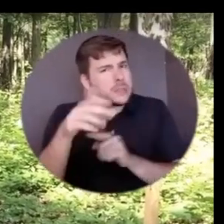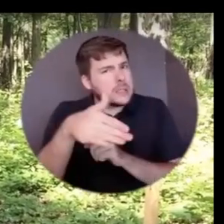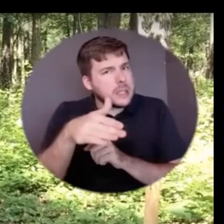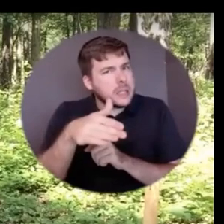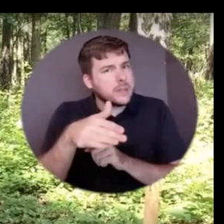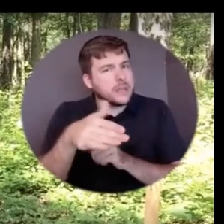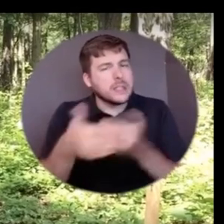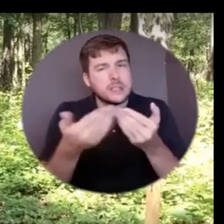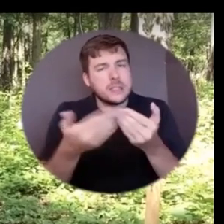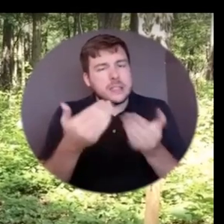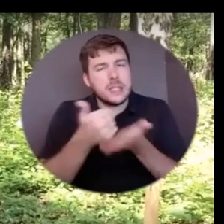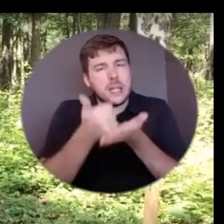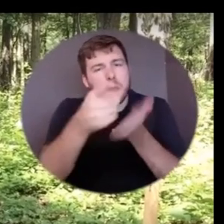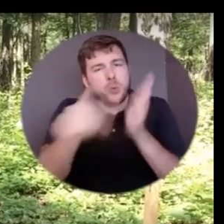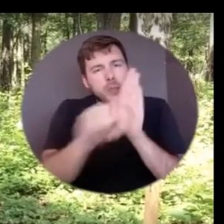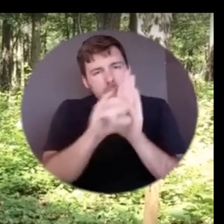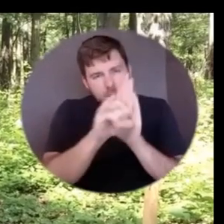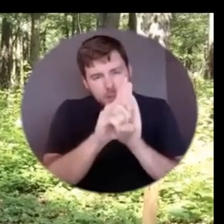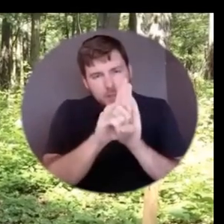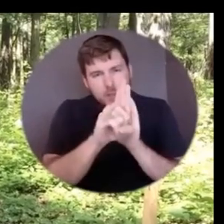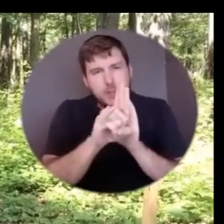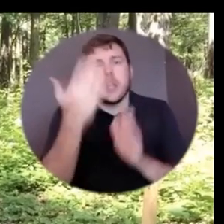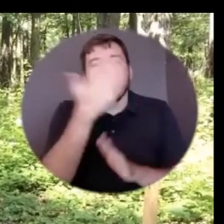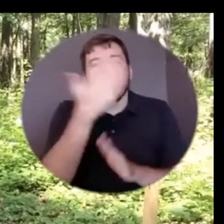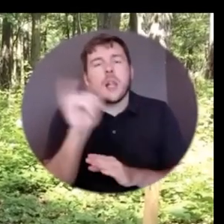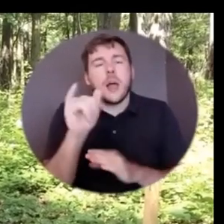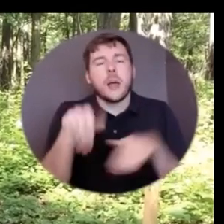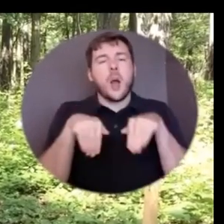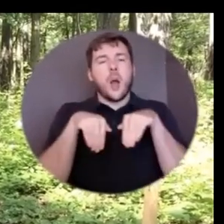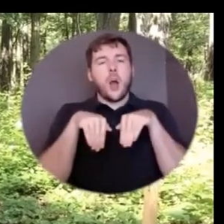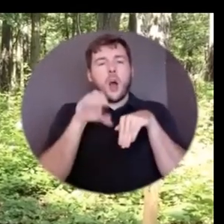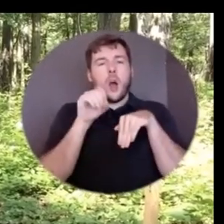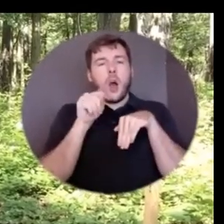That's a good way to help you remember it. And then the stems on sassafras are red.